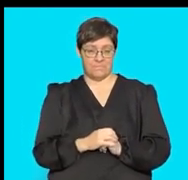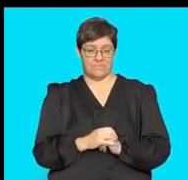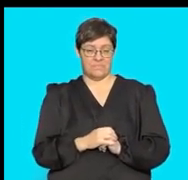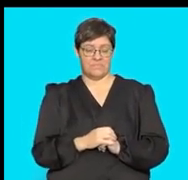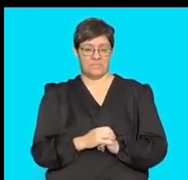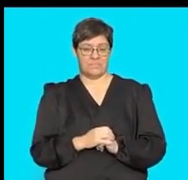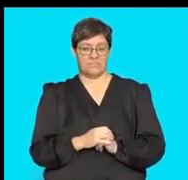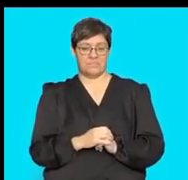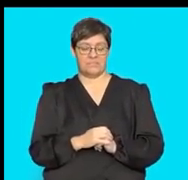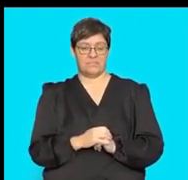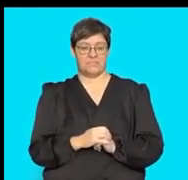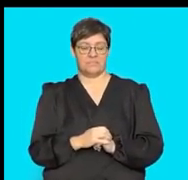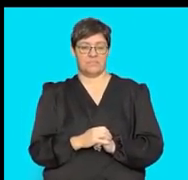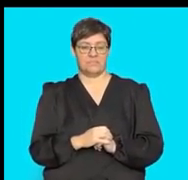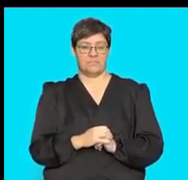two decimal places.